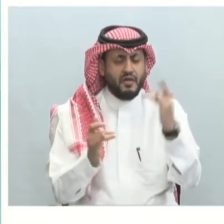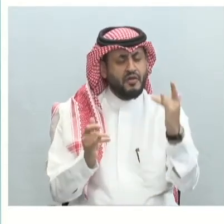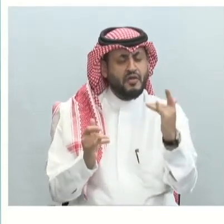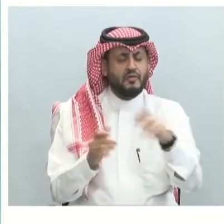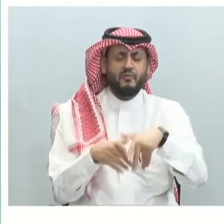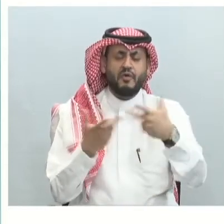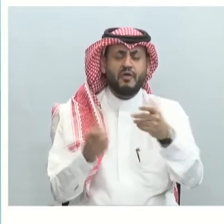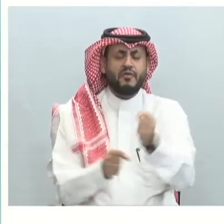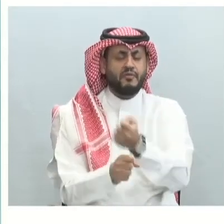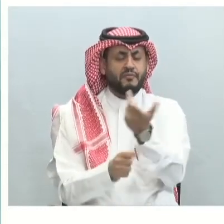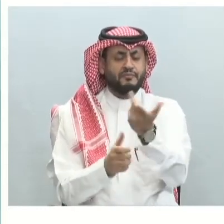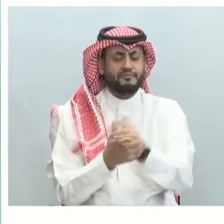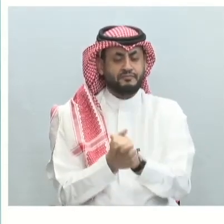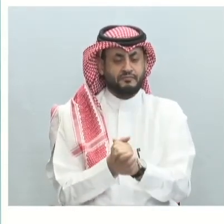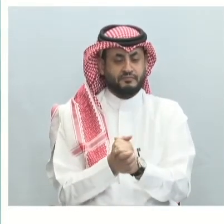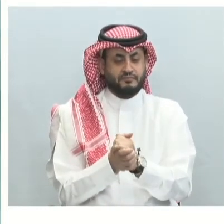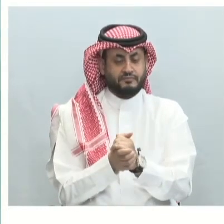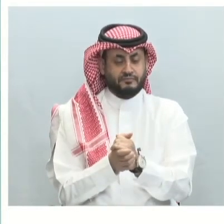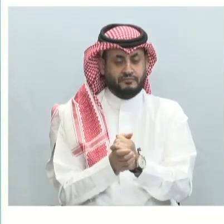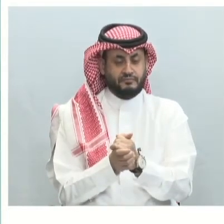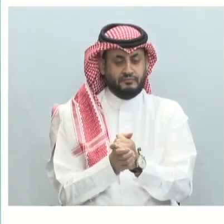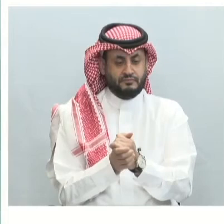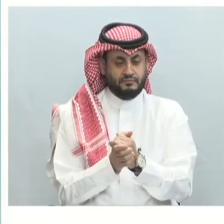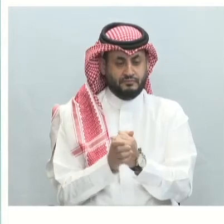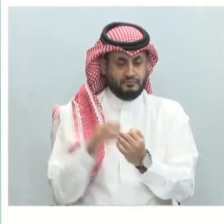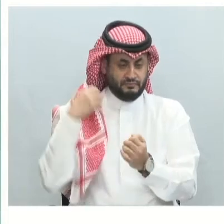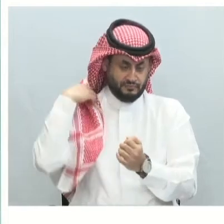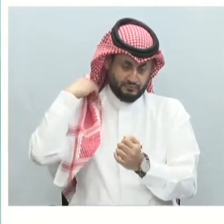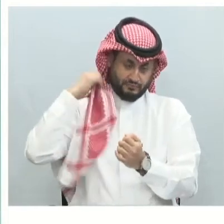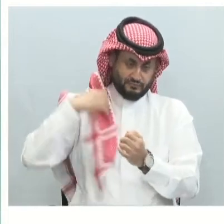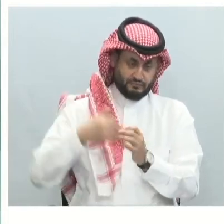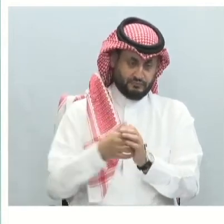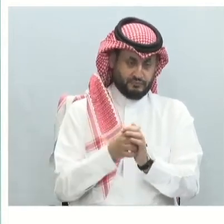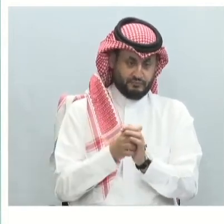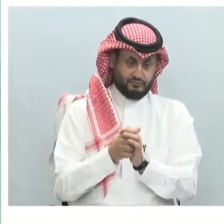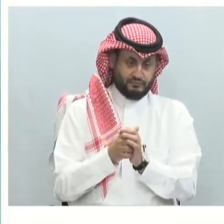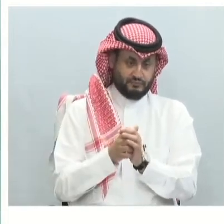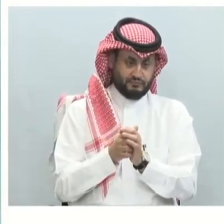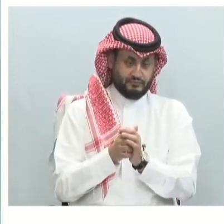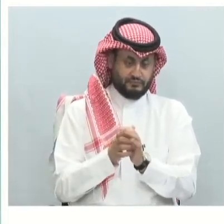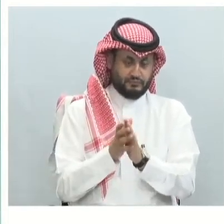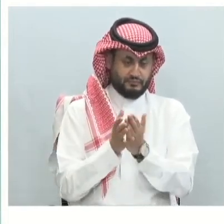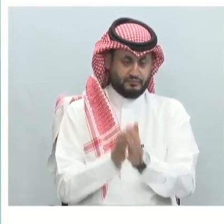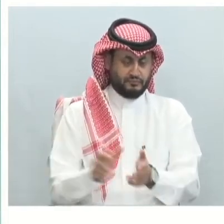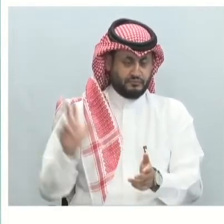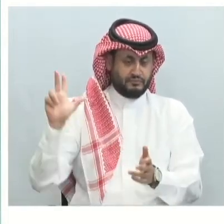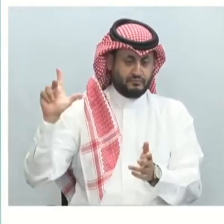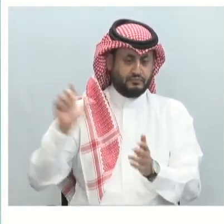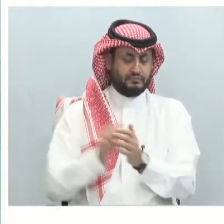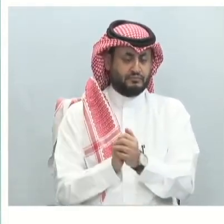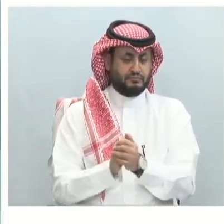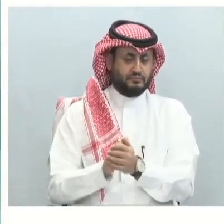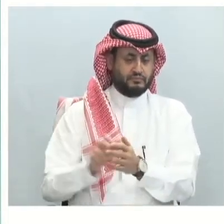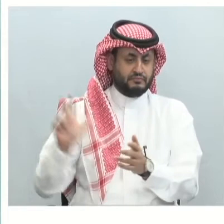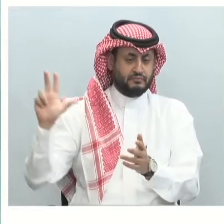karate? What are you doing? Okay? Now, we have on page 23, number 3,